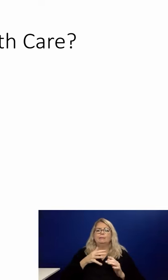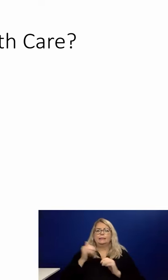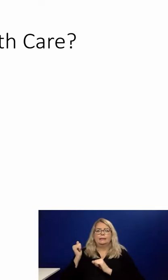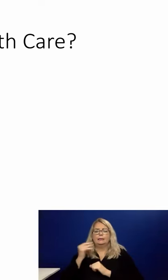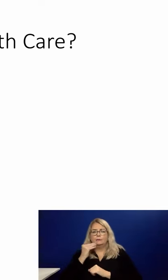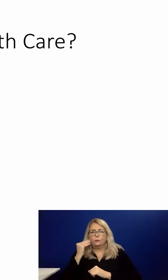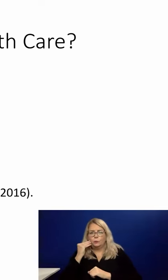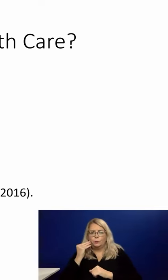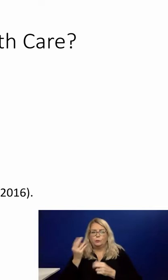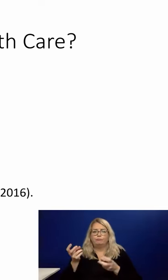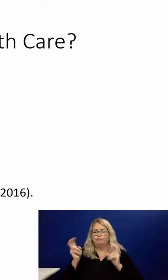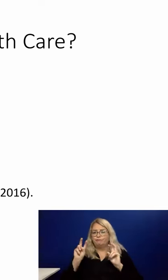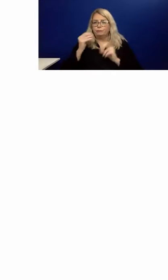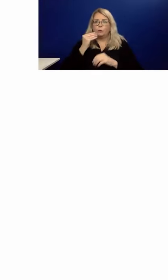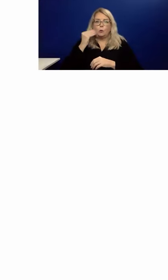situations with home.